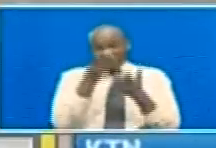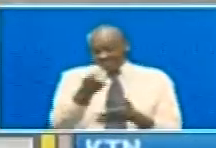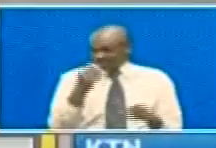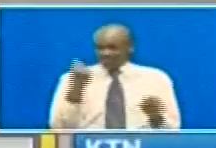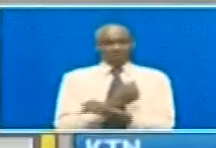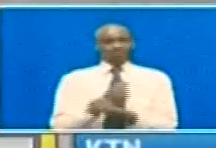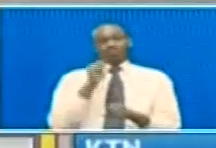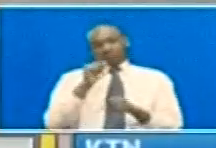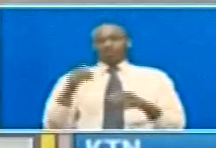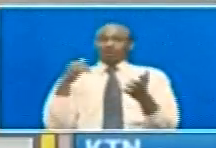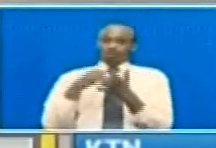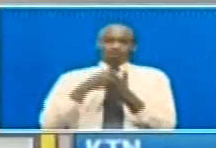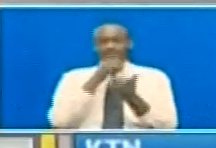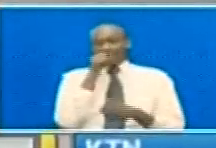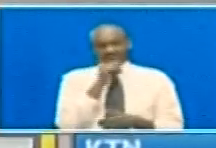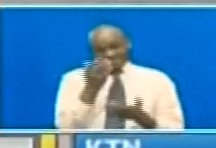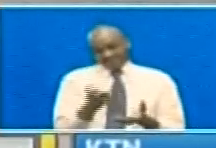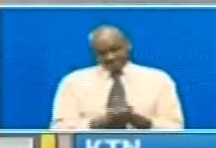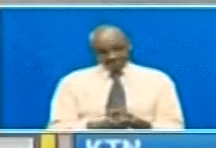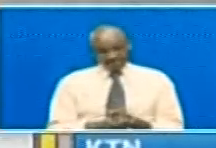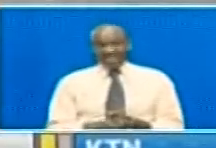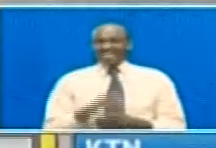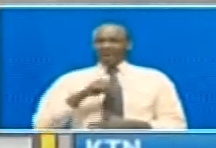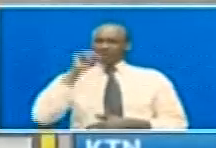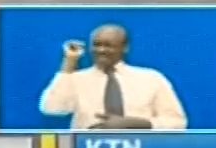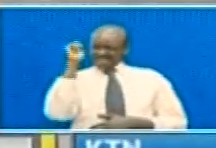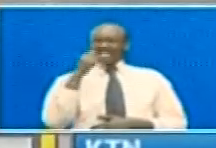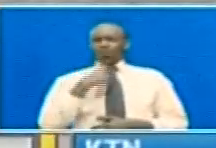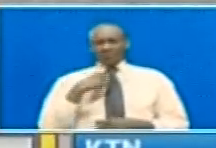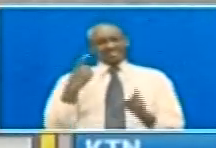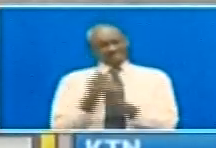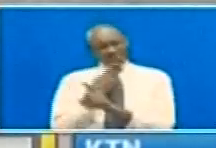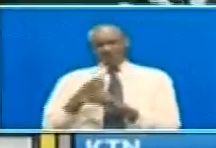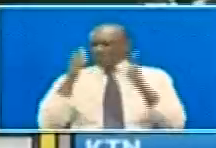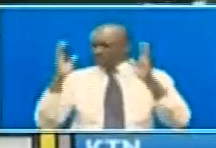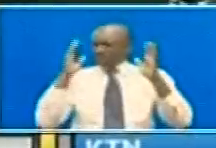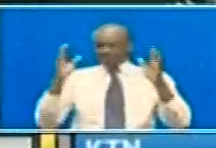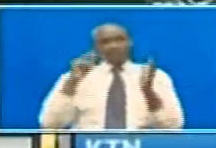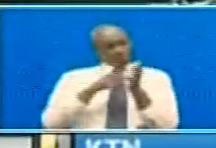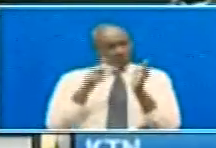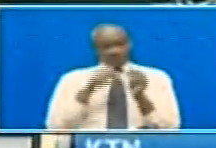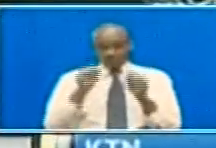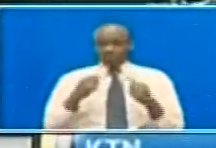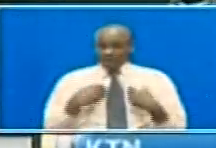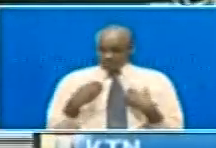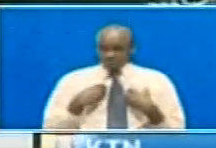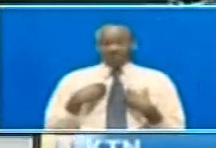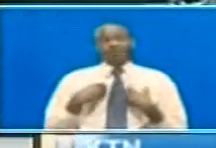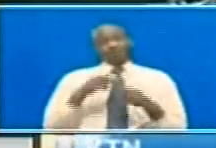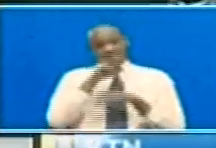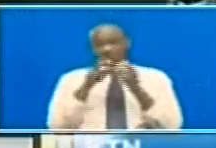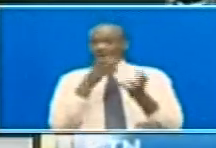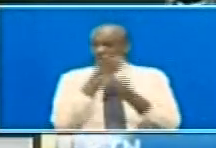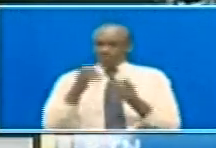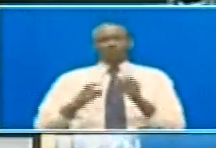roads. Kenya is currently on the verge of executing several PPP projects that could swing the nation's economy to a